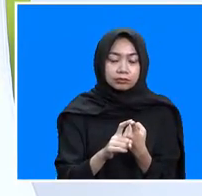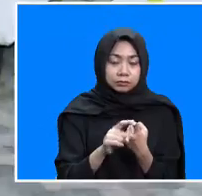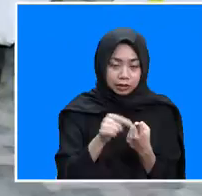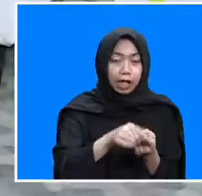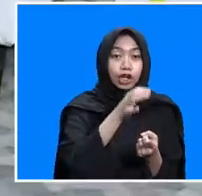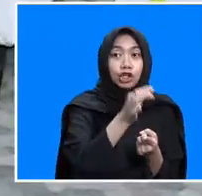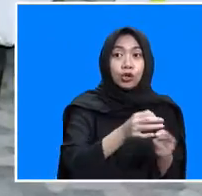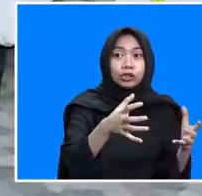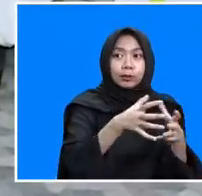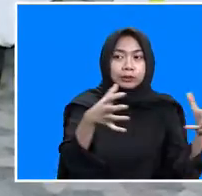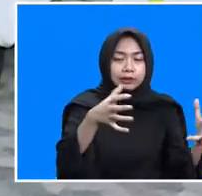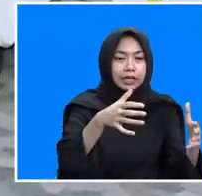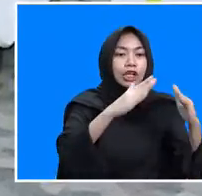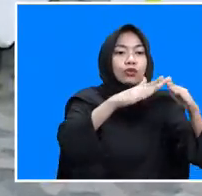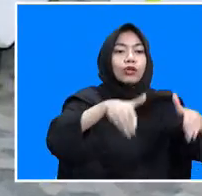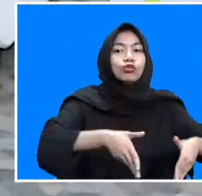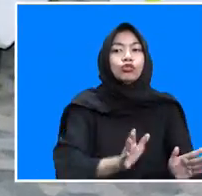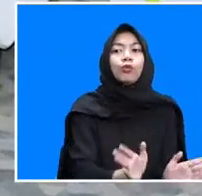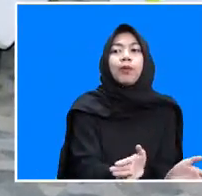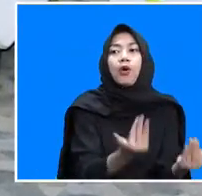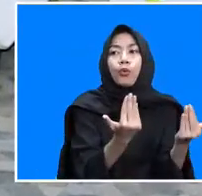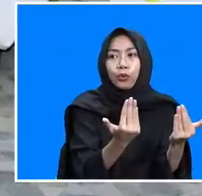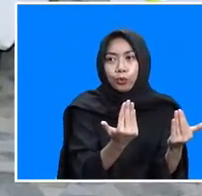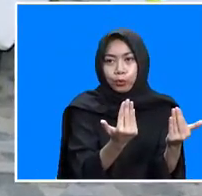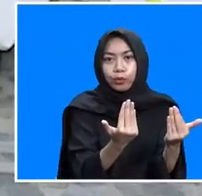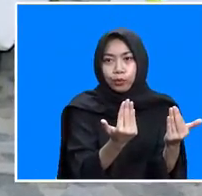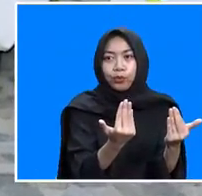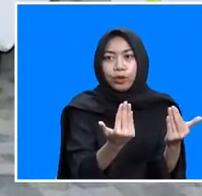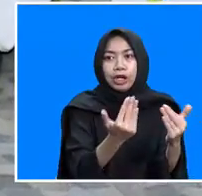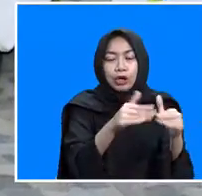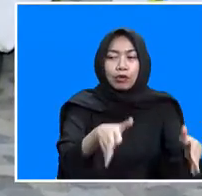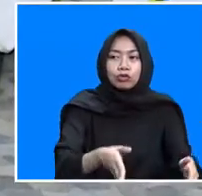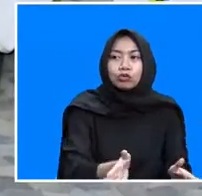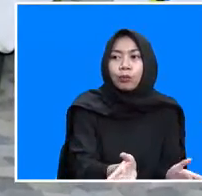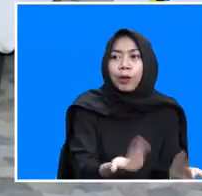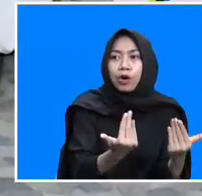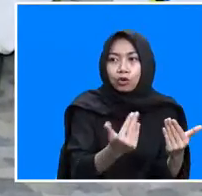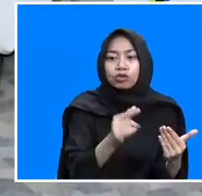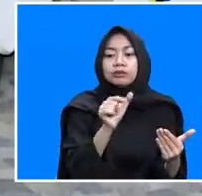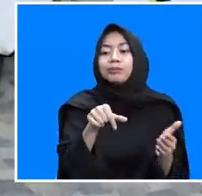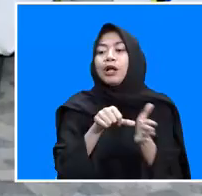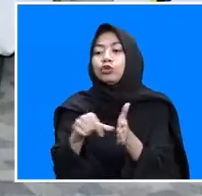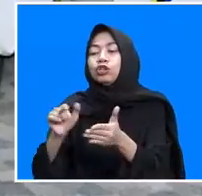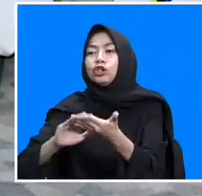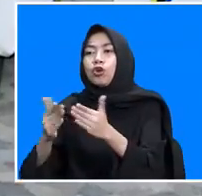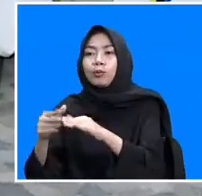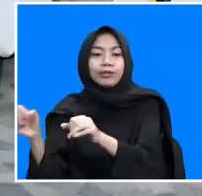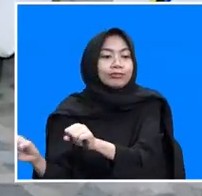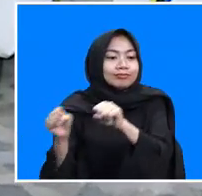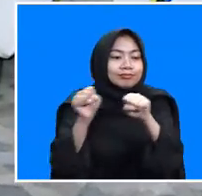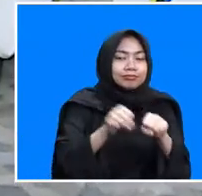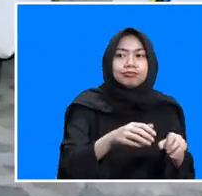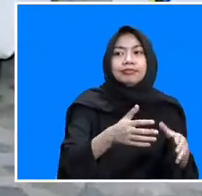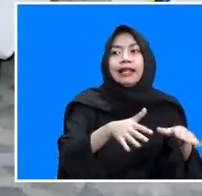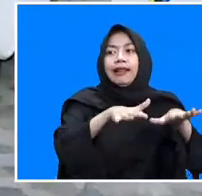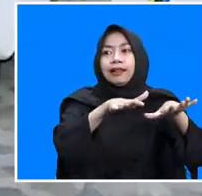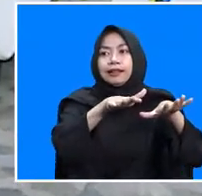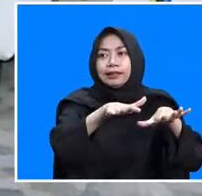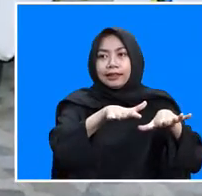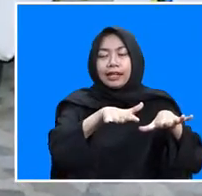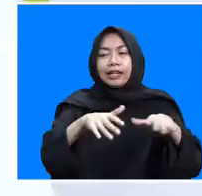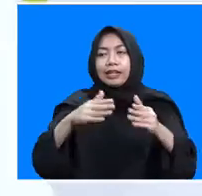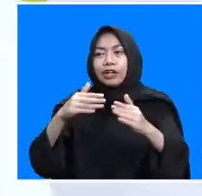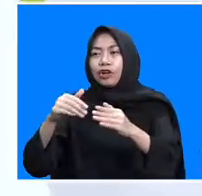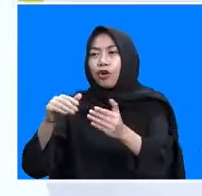infrastructure for those regional and remote communities. Mm-hmm. And can I just say, those Indigenous Australians and those remote